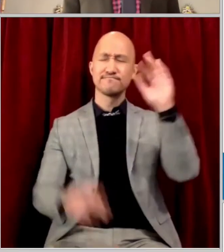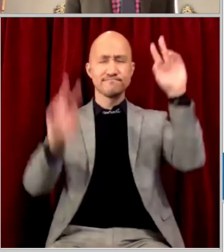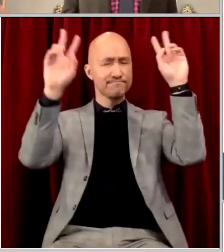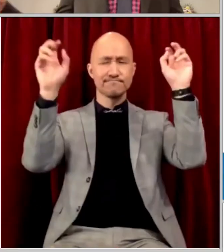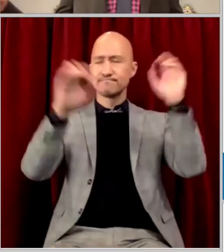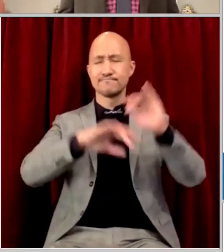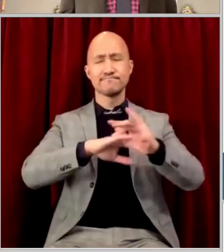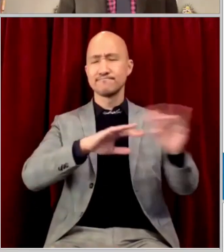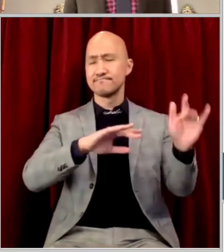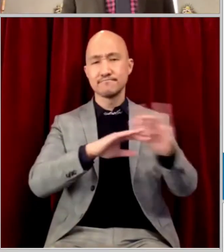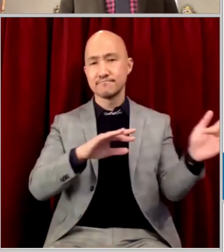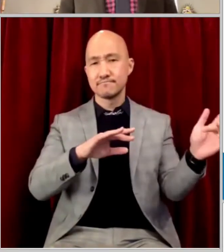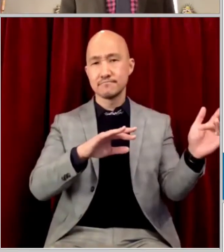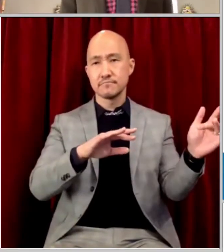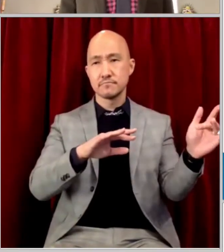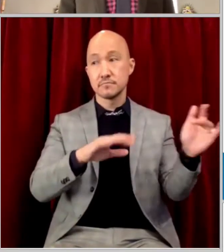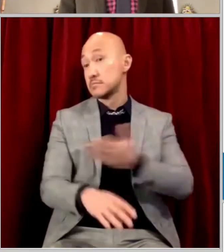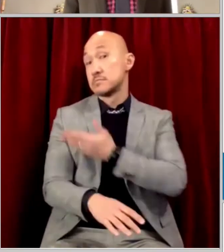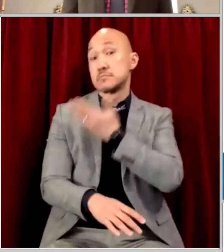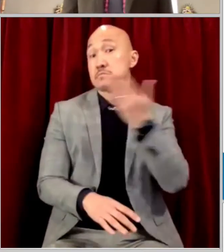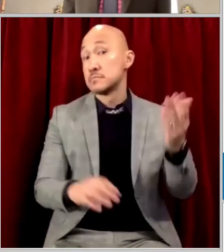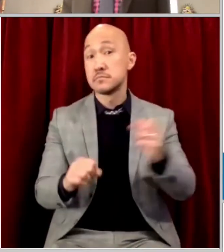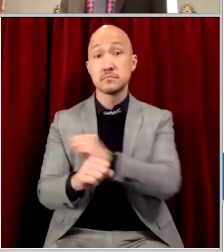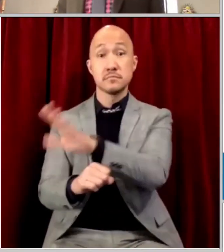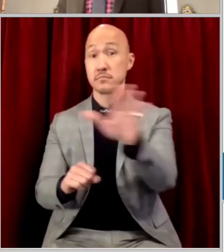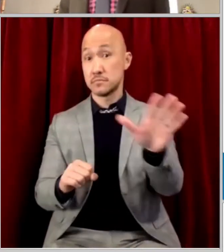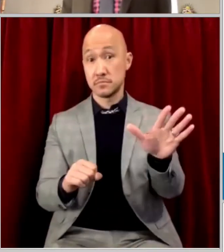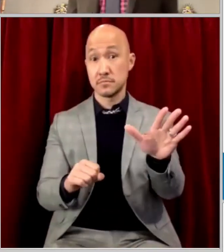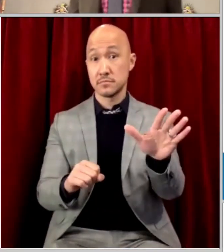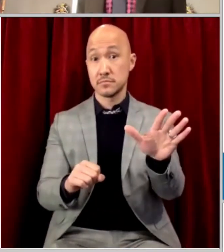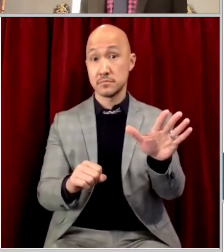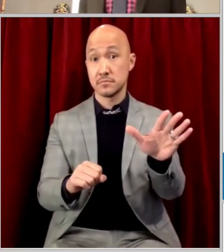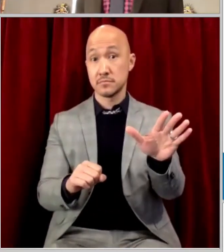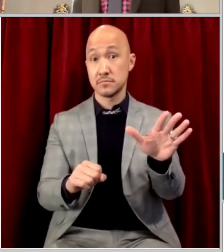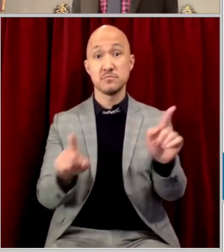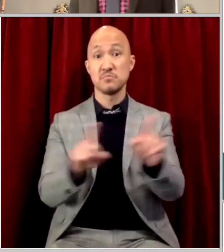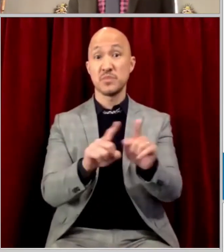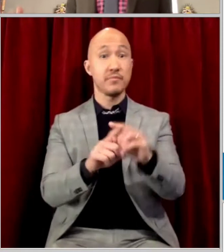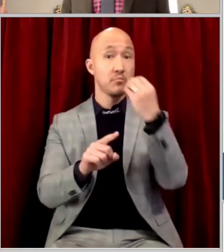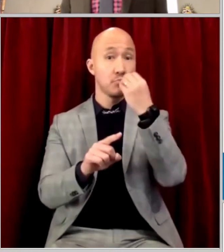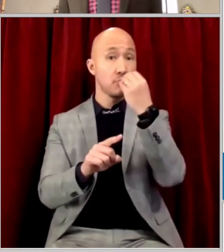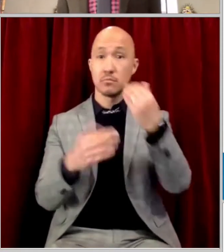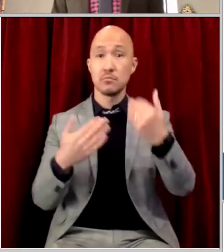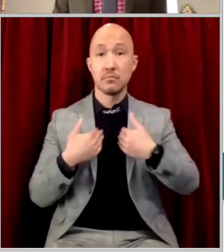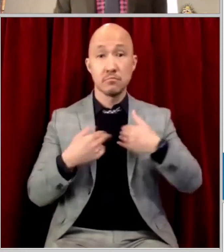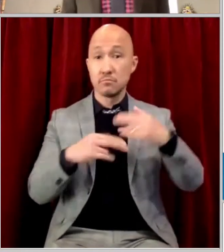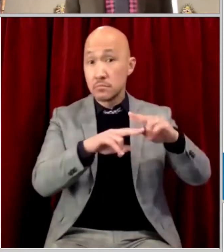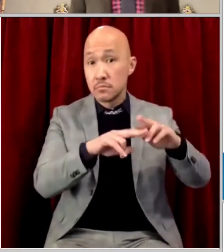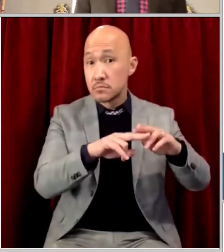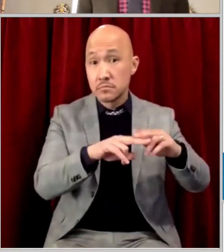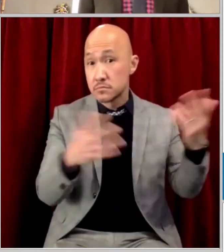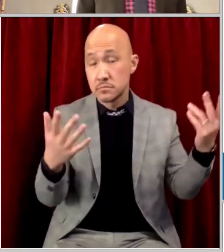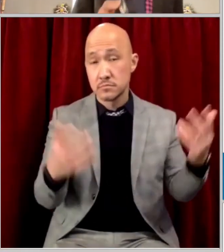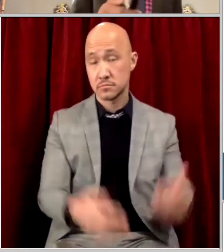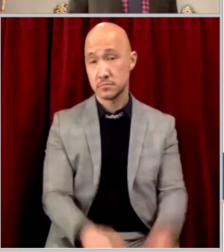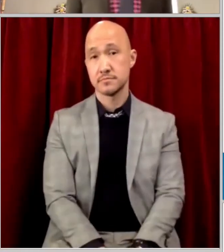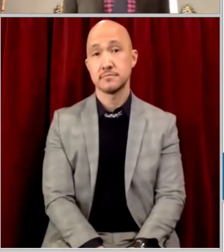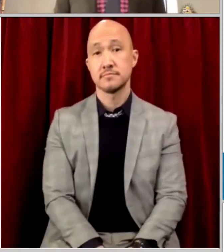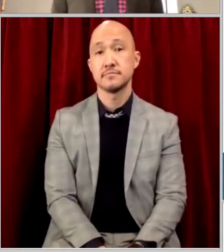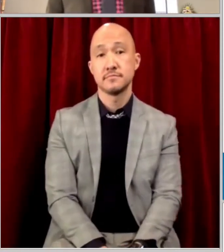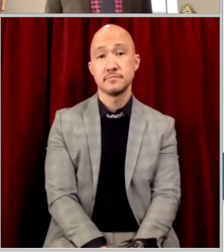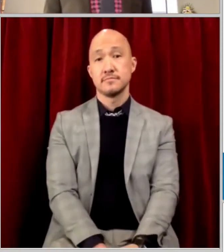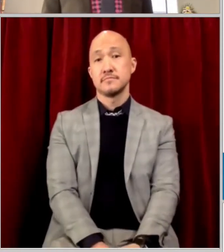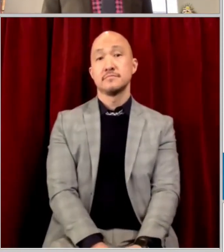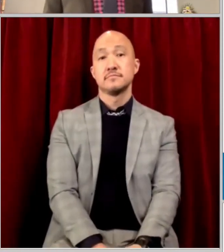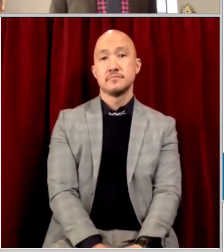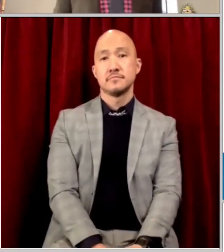says, there's no salt there. It's like bland. There's no standout, right? We really need the opportunity to do that. The Bible says